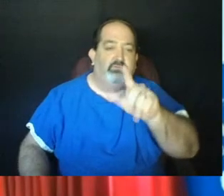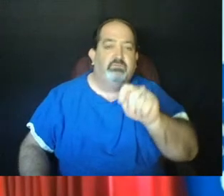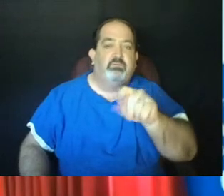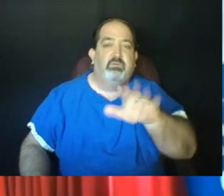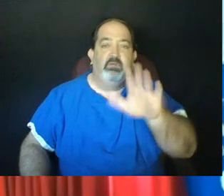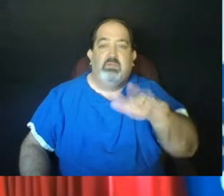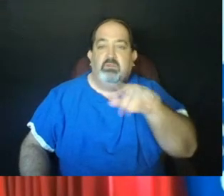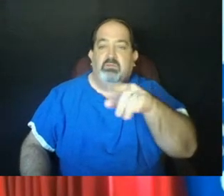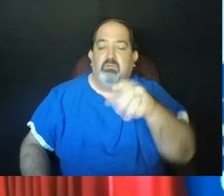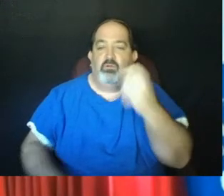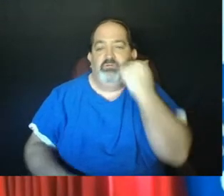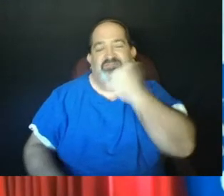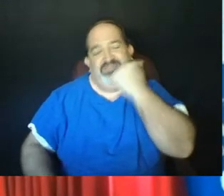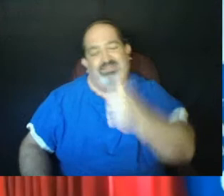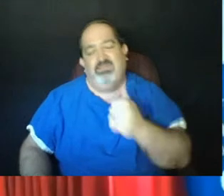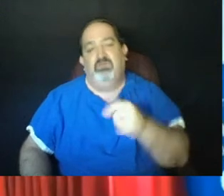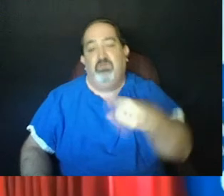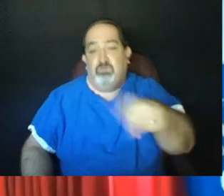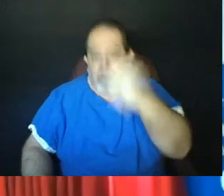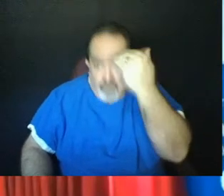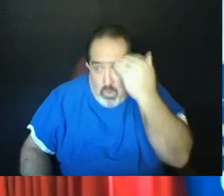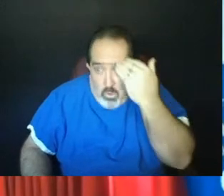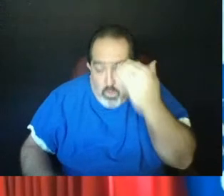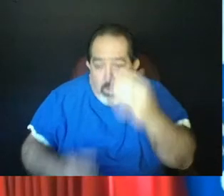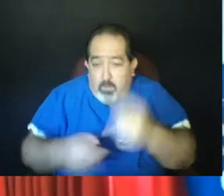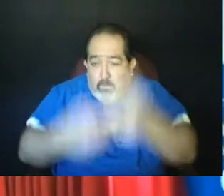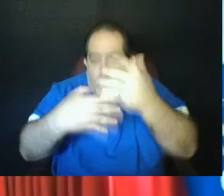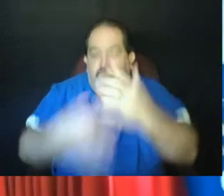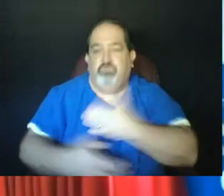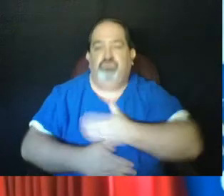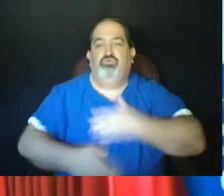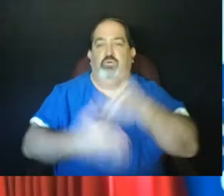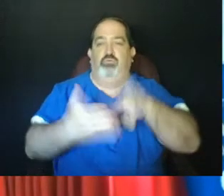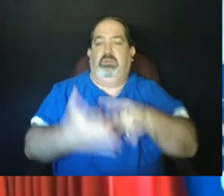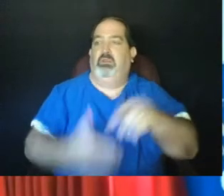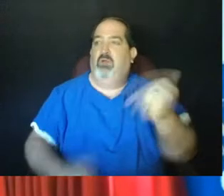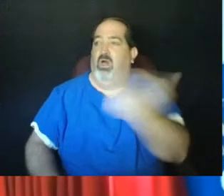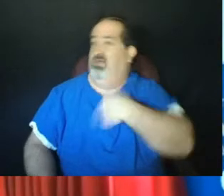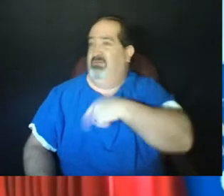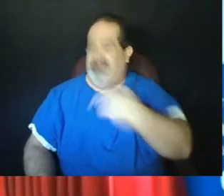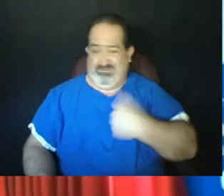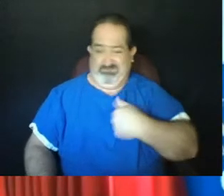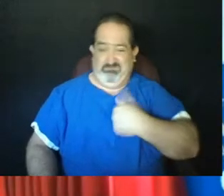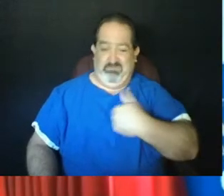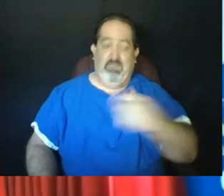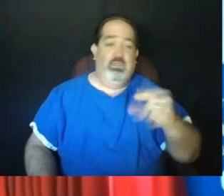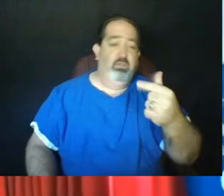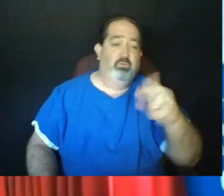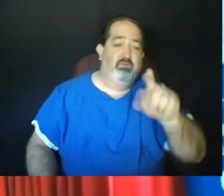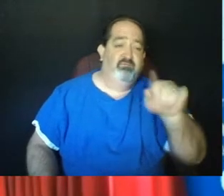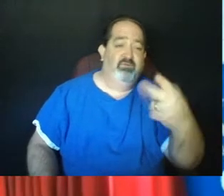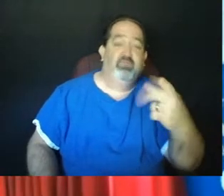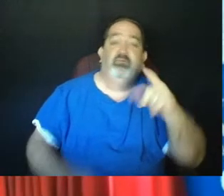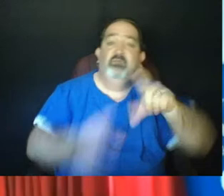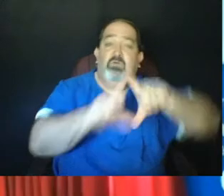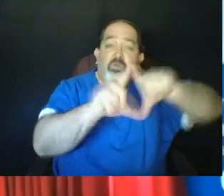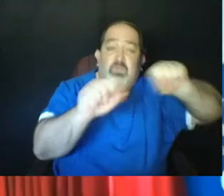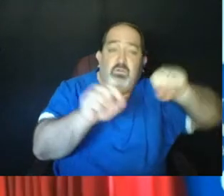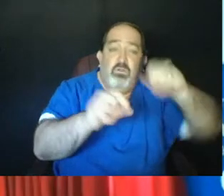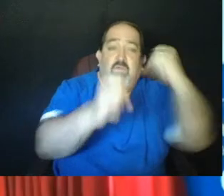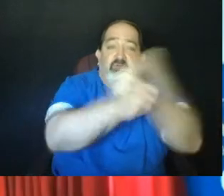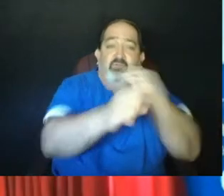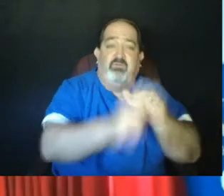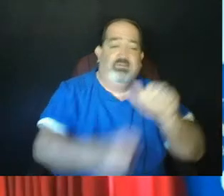You Know post, I think all of us have enjoyed reading. I know I personally have. Griffith, for the card fighting that he did at the